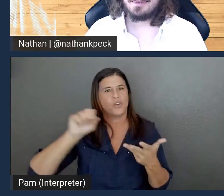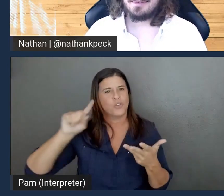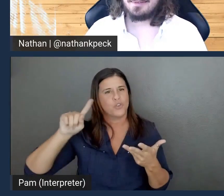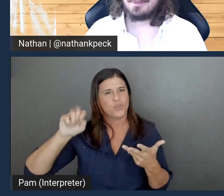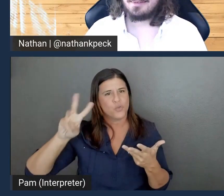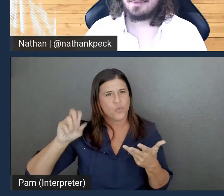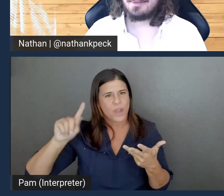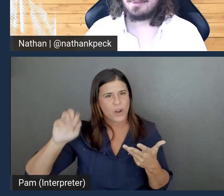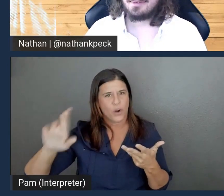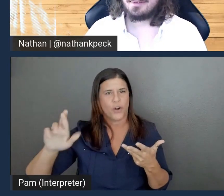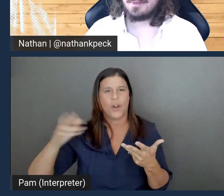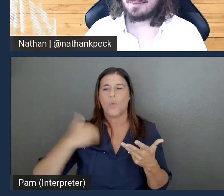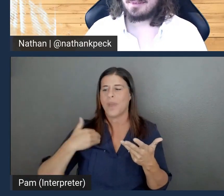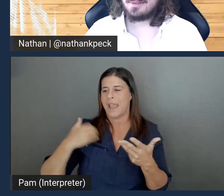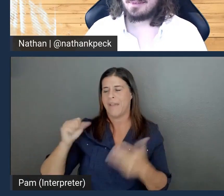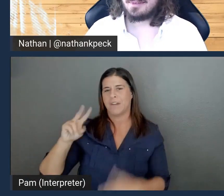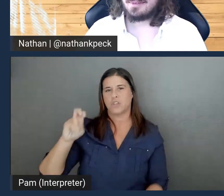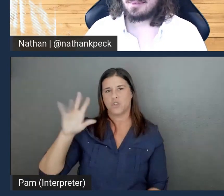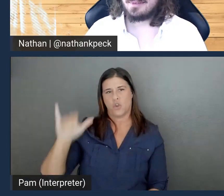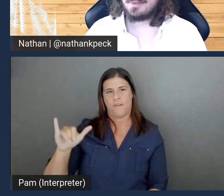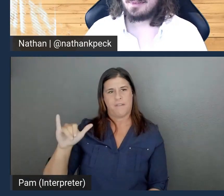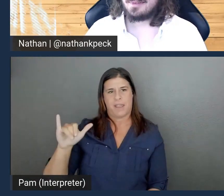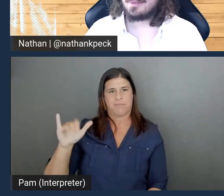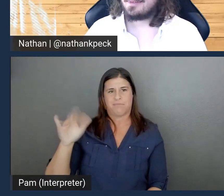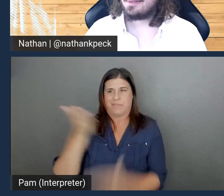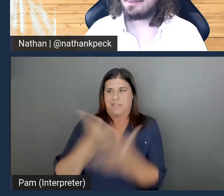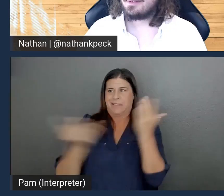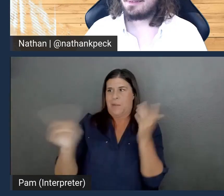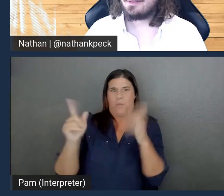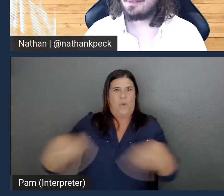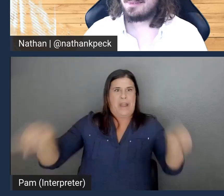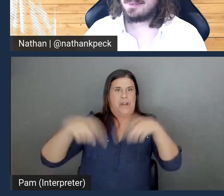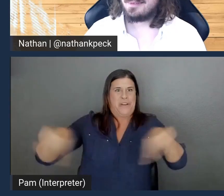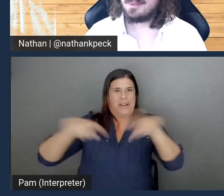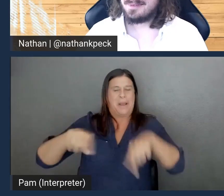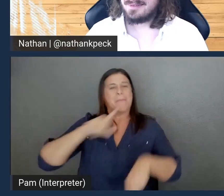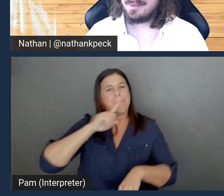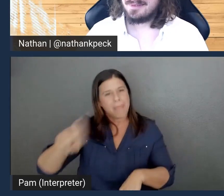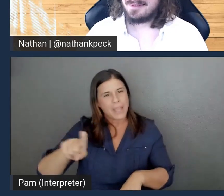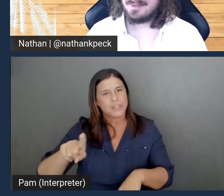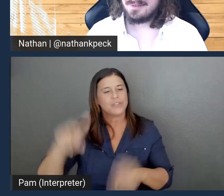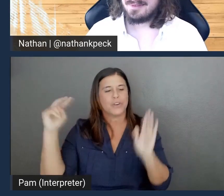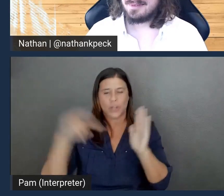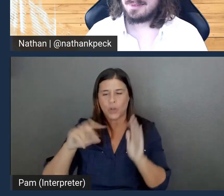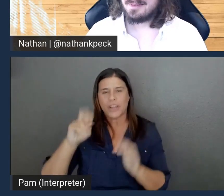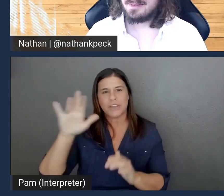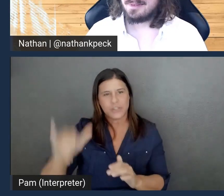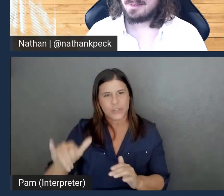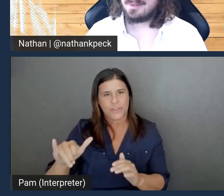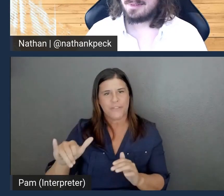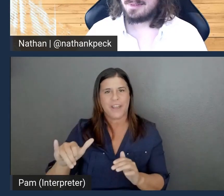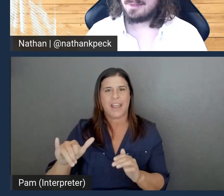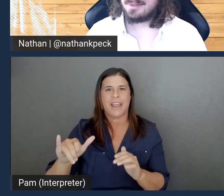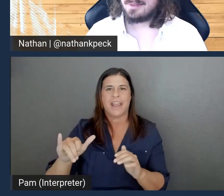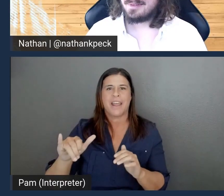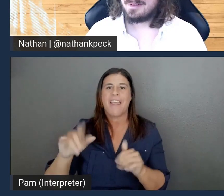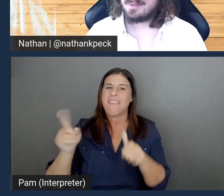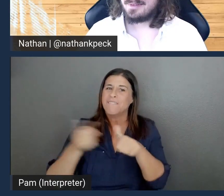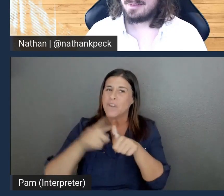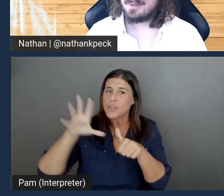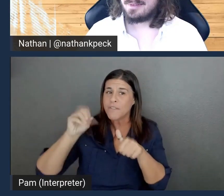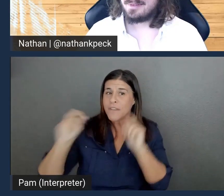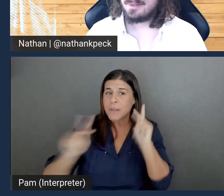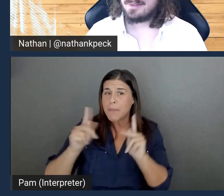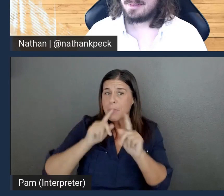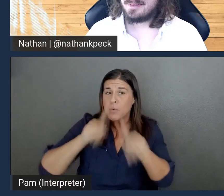is a survey in there somewhere. Make sure to go check out the survey. First 50 people who respond